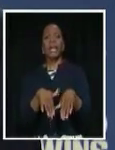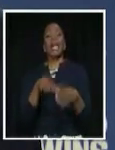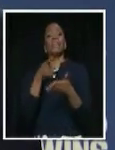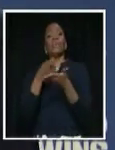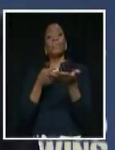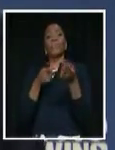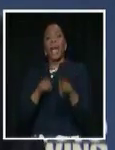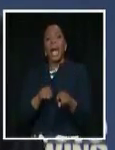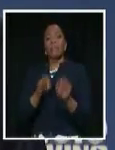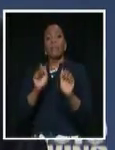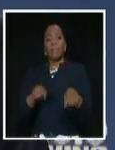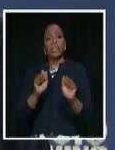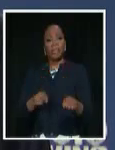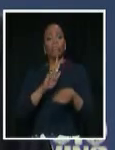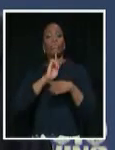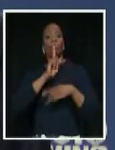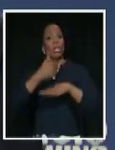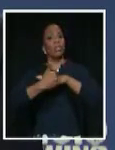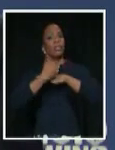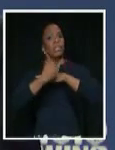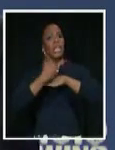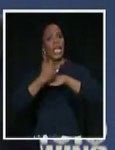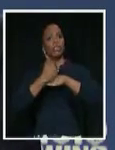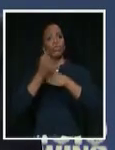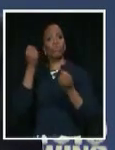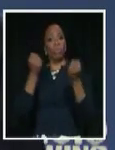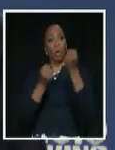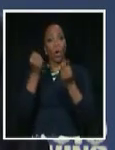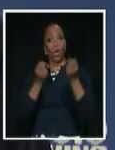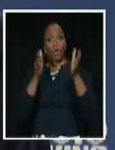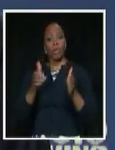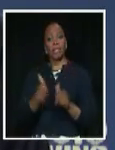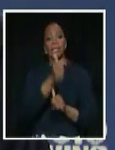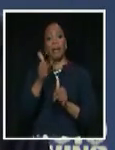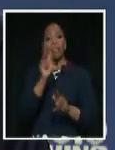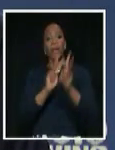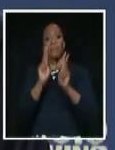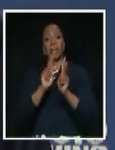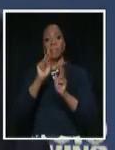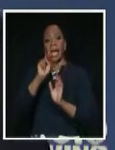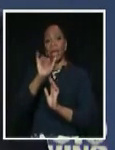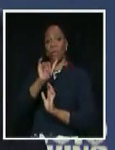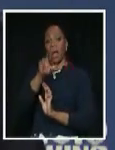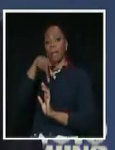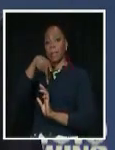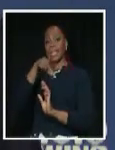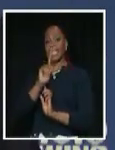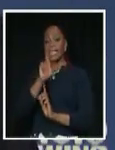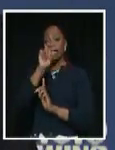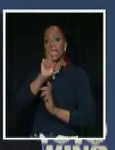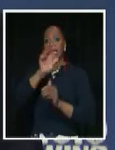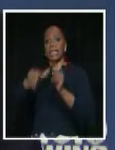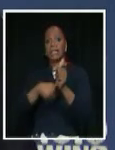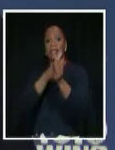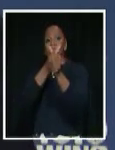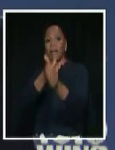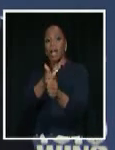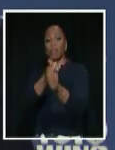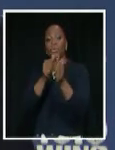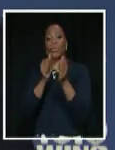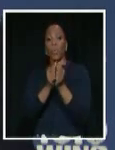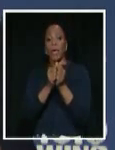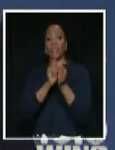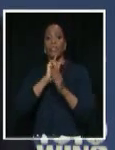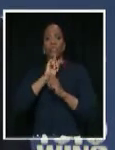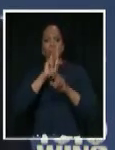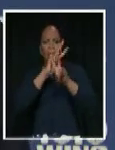potential real danger to motorists and others. I've said the NYPD needs to follow through on its efforts to crack down on